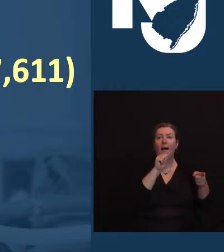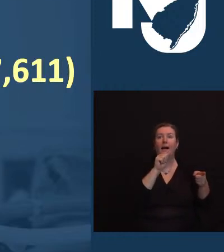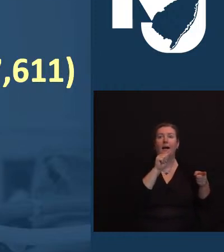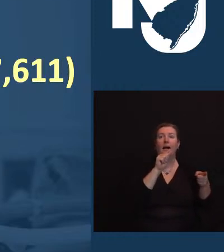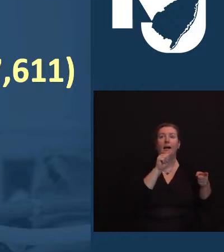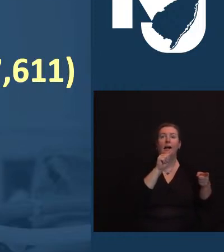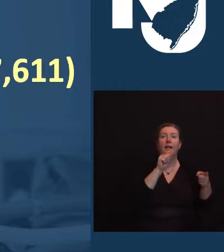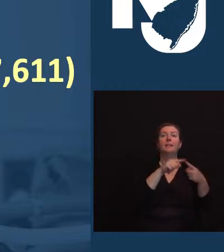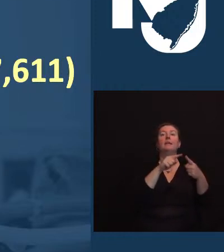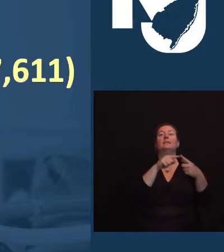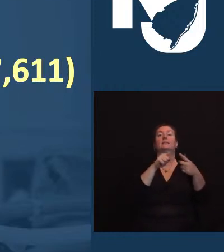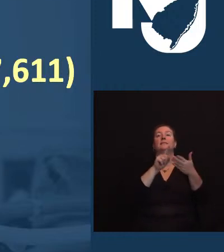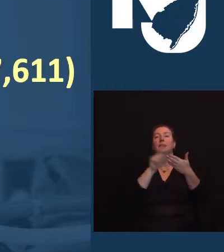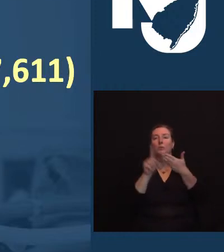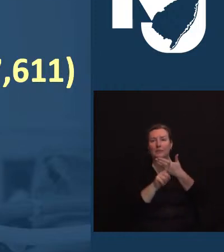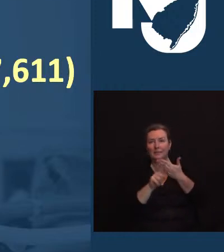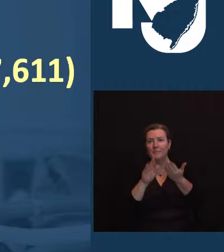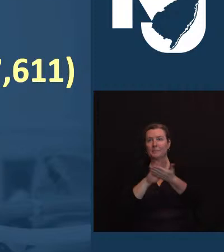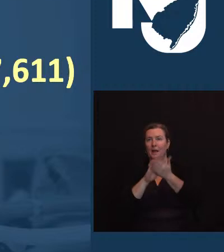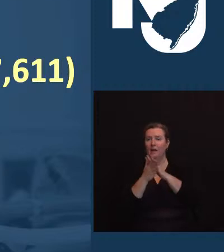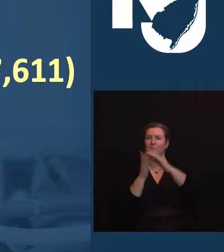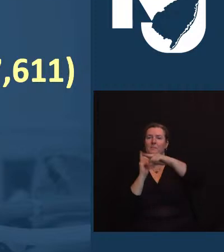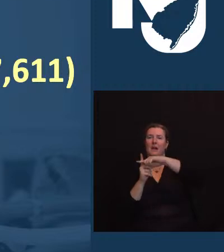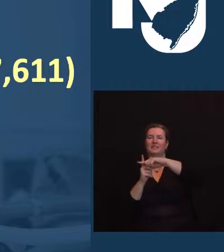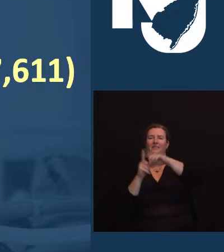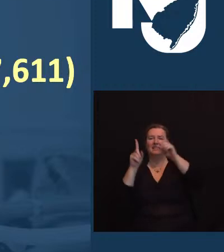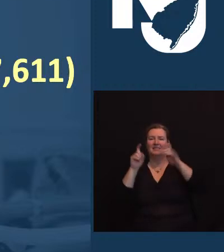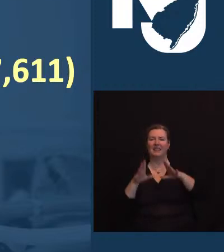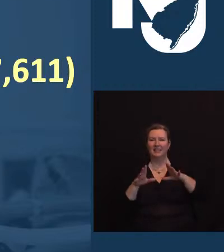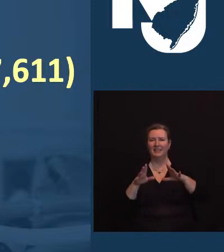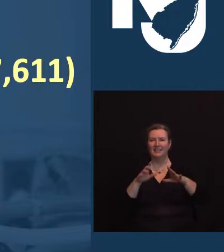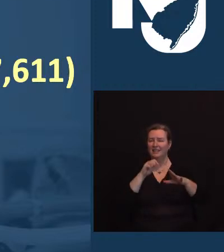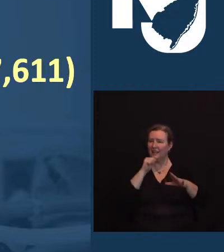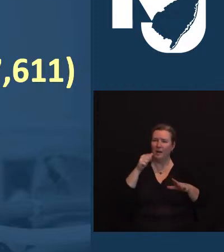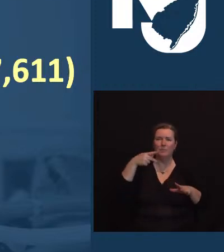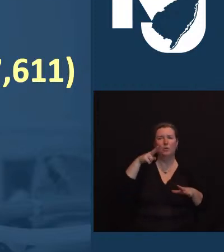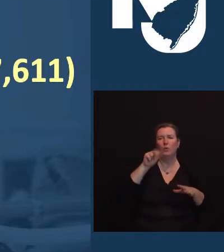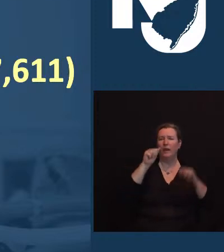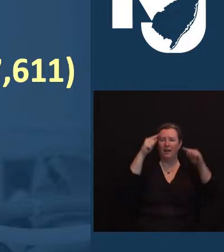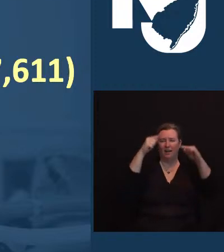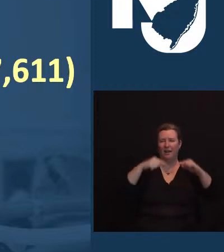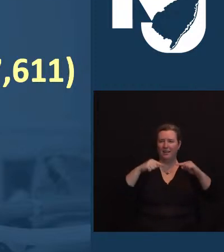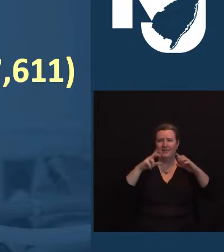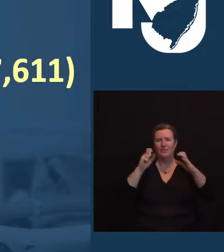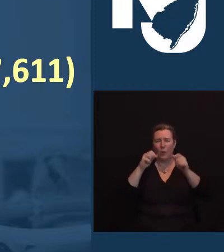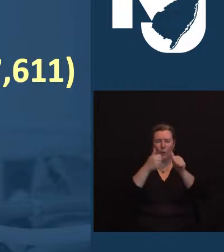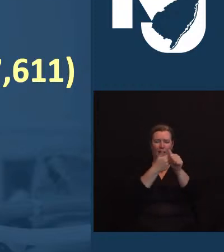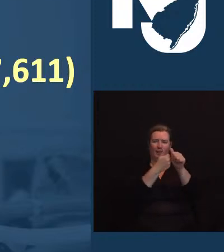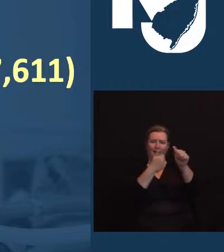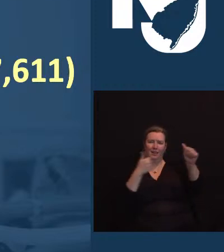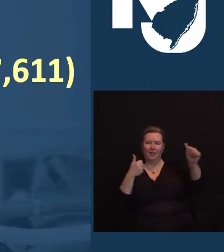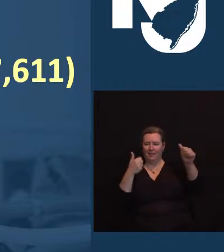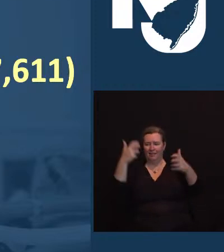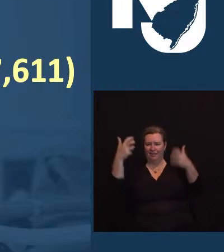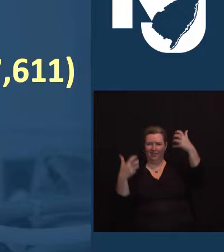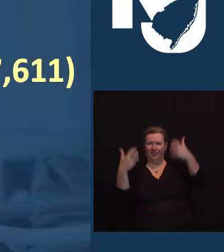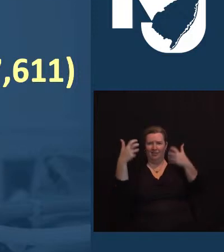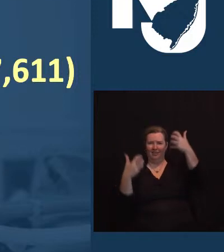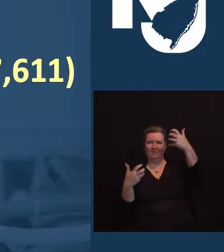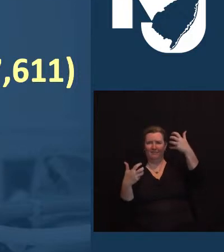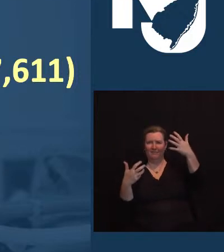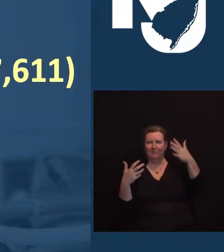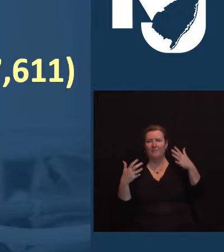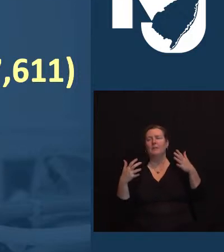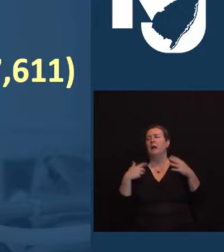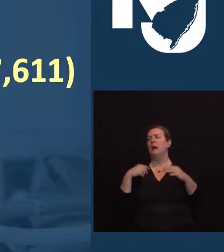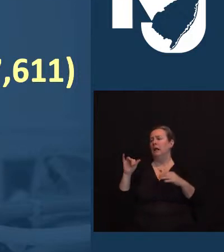test returned in another. Both of these could skew a case here and there. So looking at these numbers